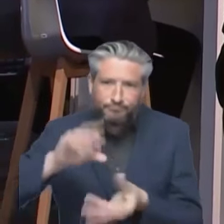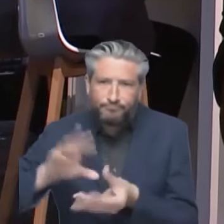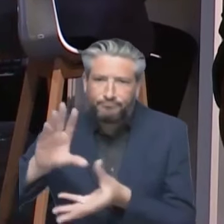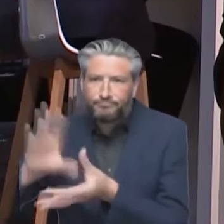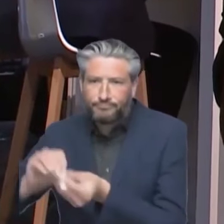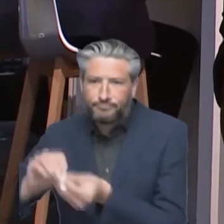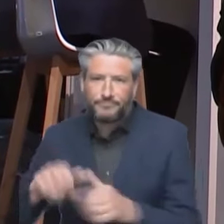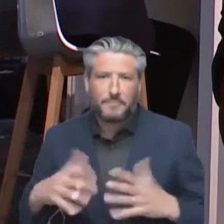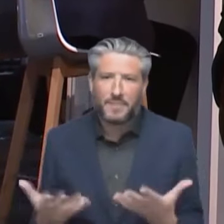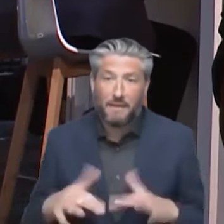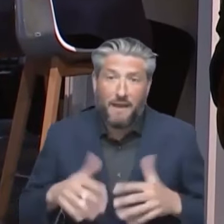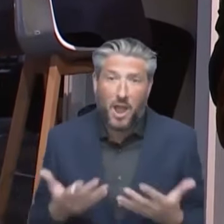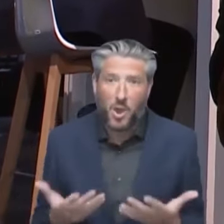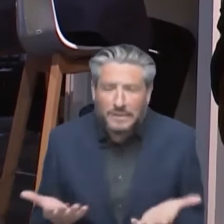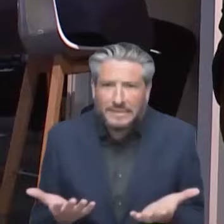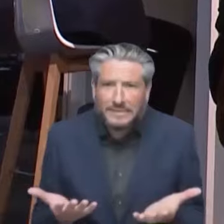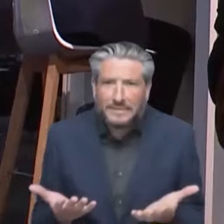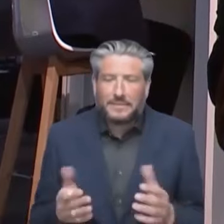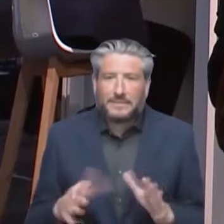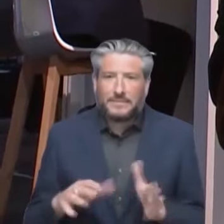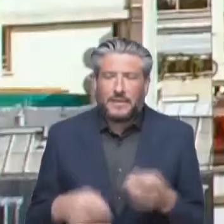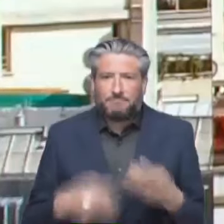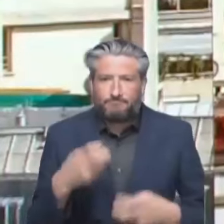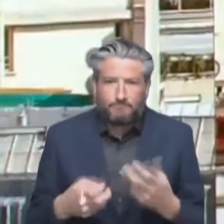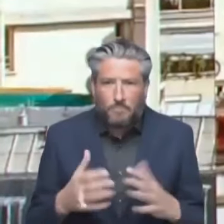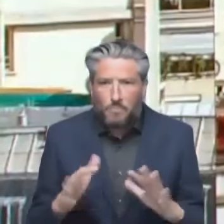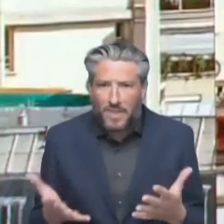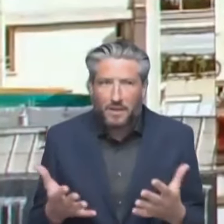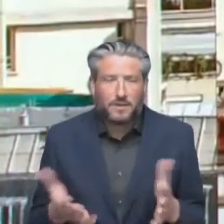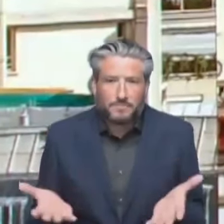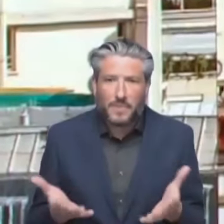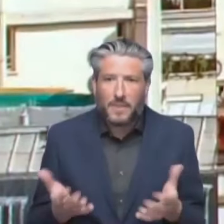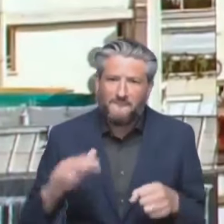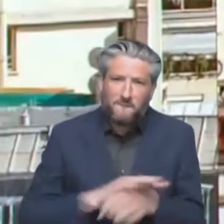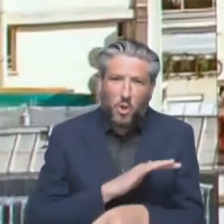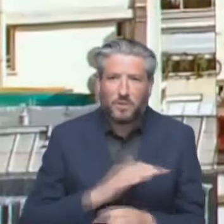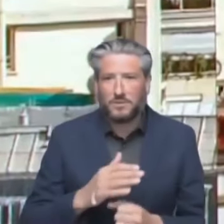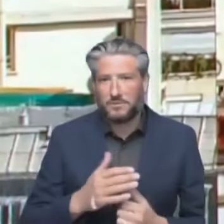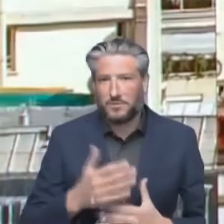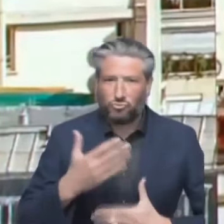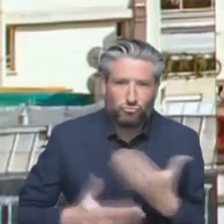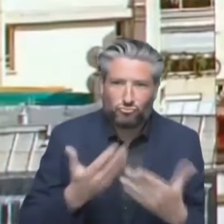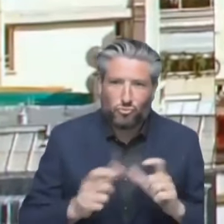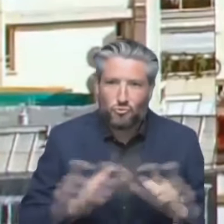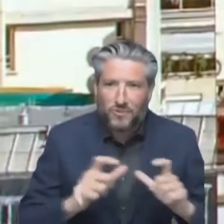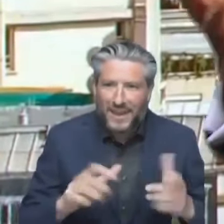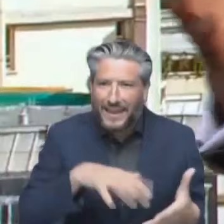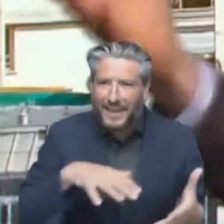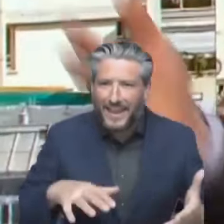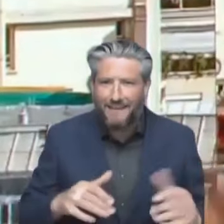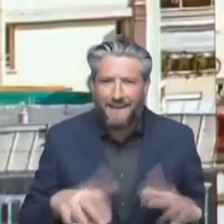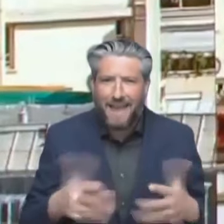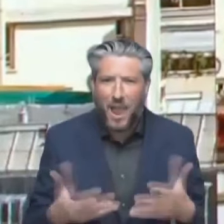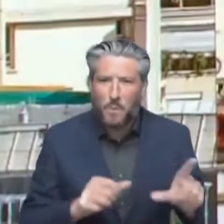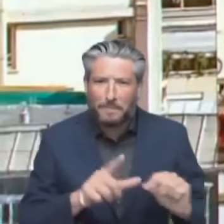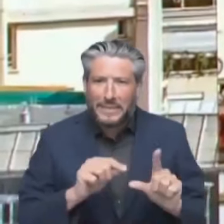the risk of diluting the message. But it was also an exciting job because drafting is really the